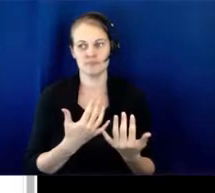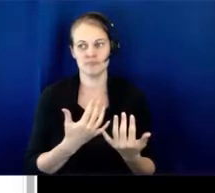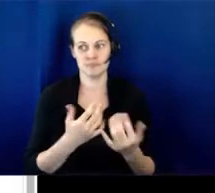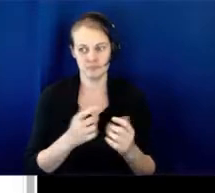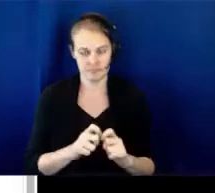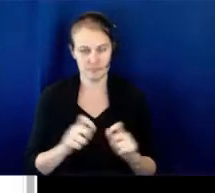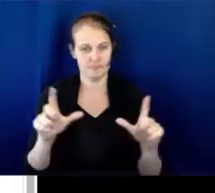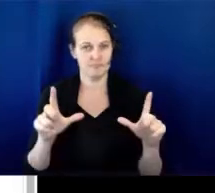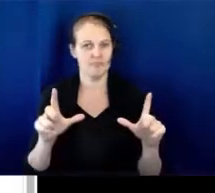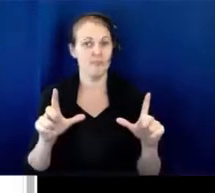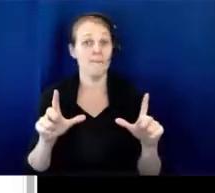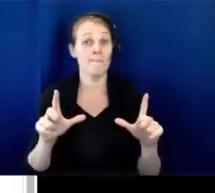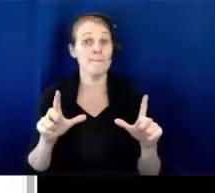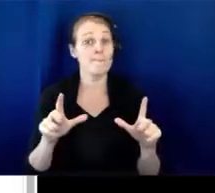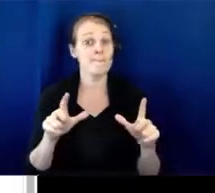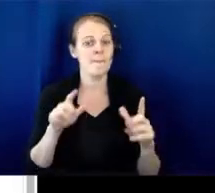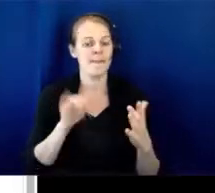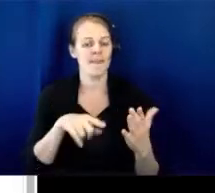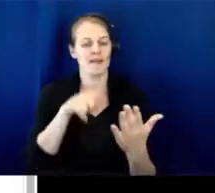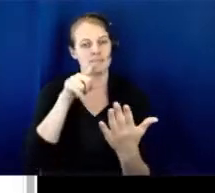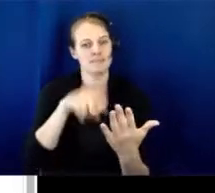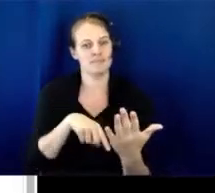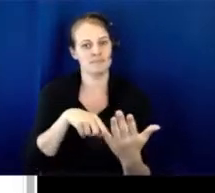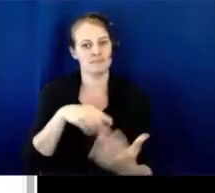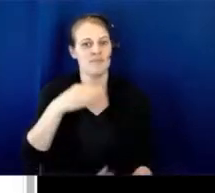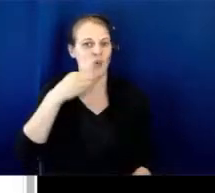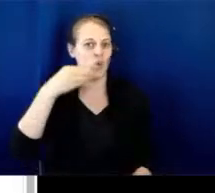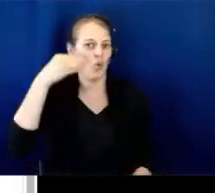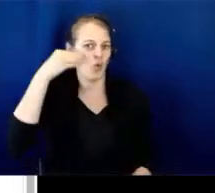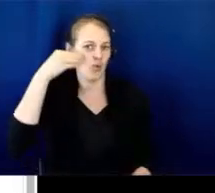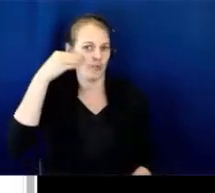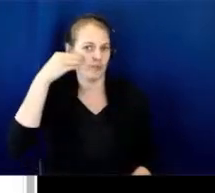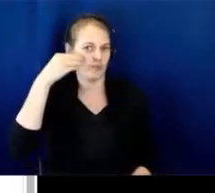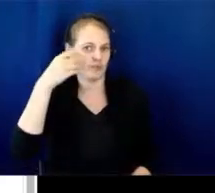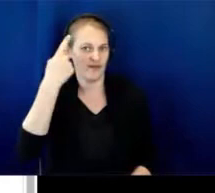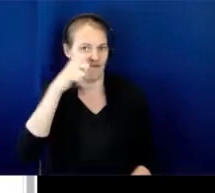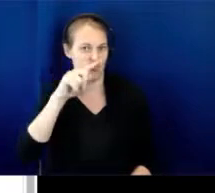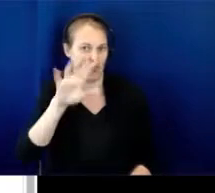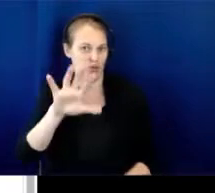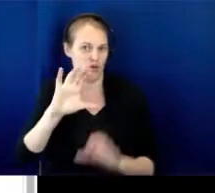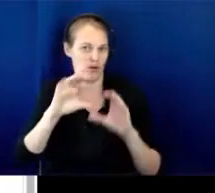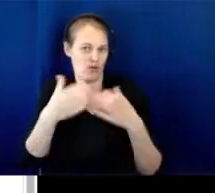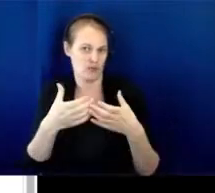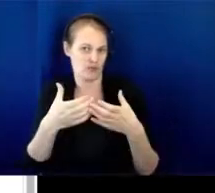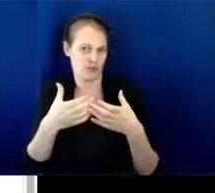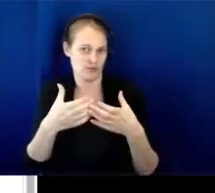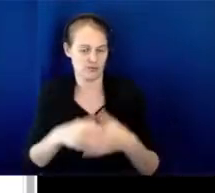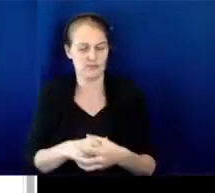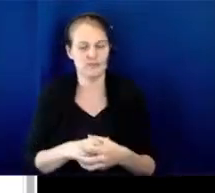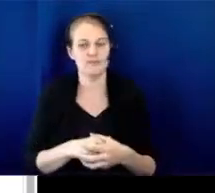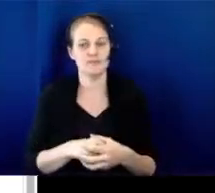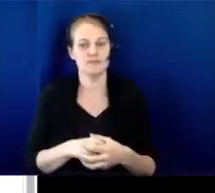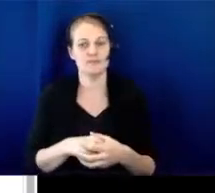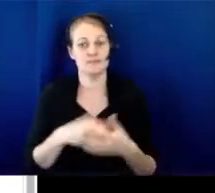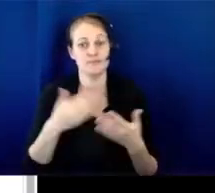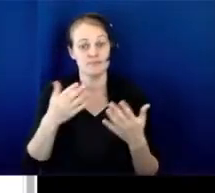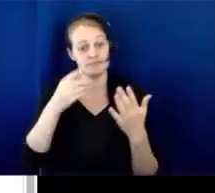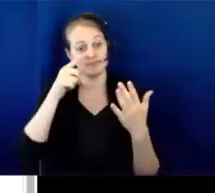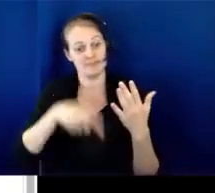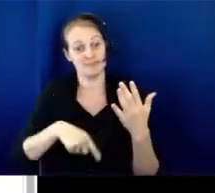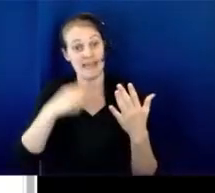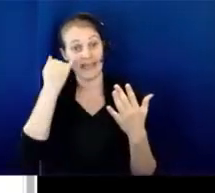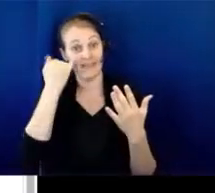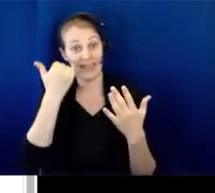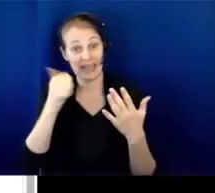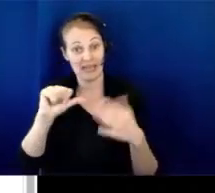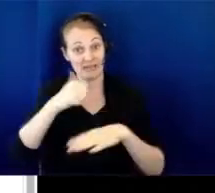And this is kind of the home screen for your course. Here, if I had any videos created